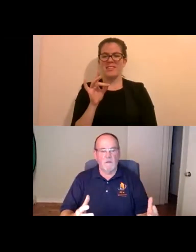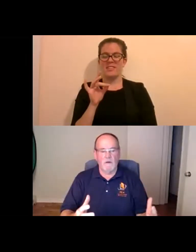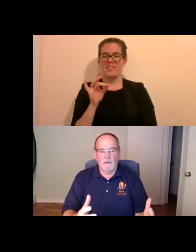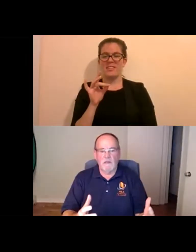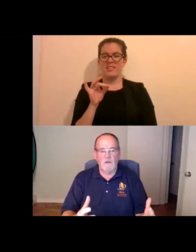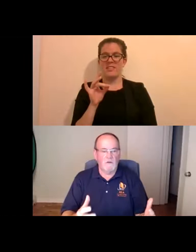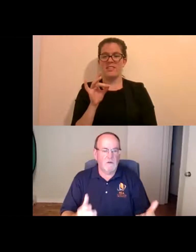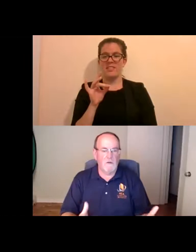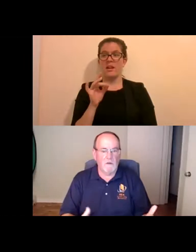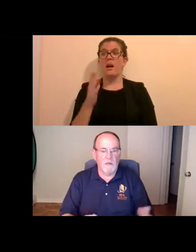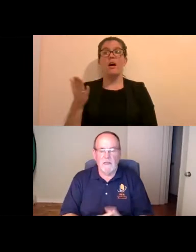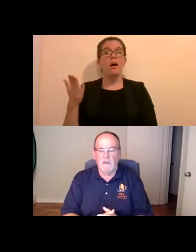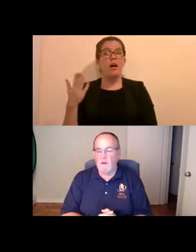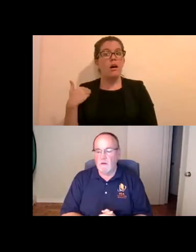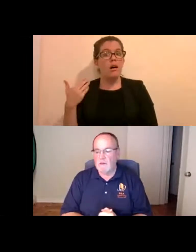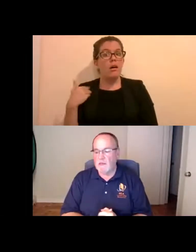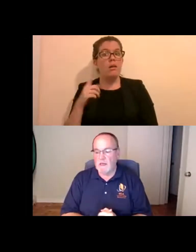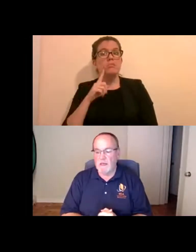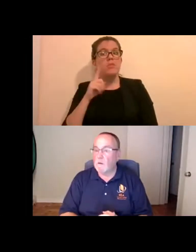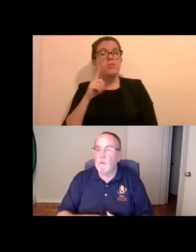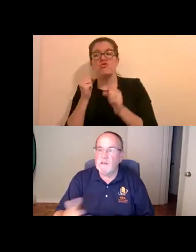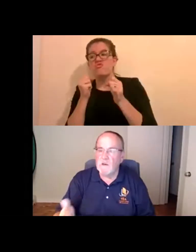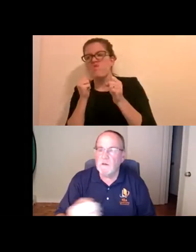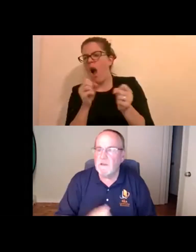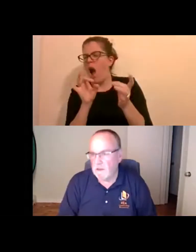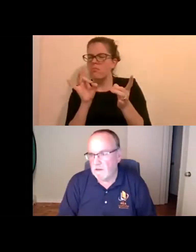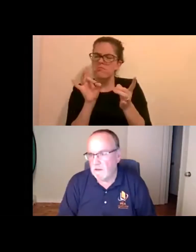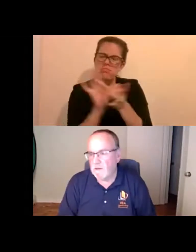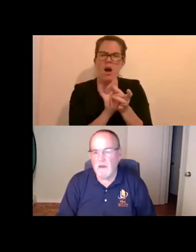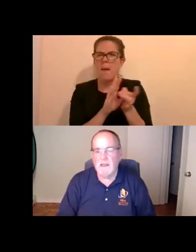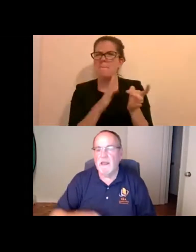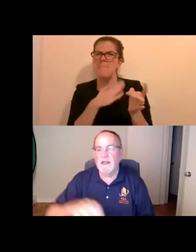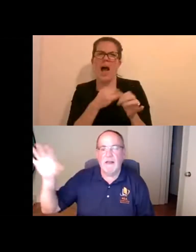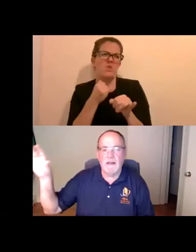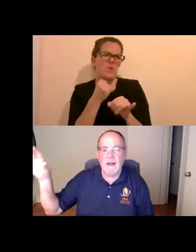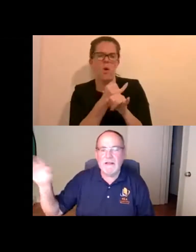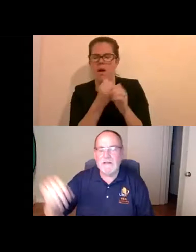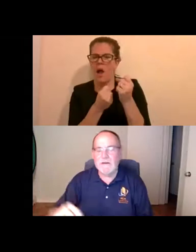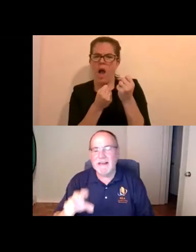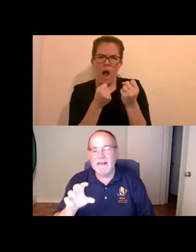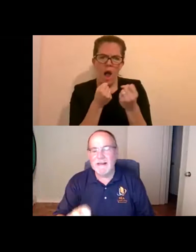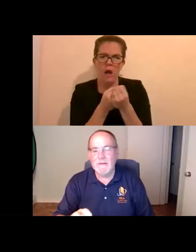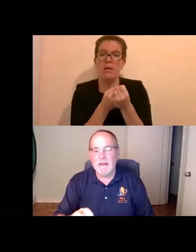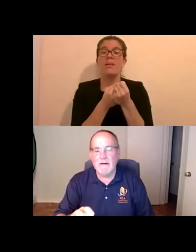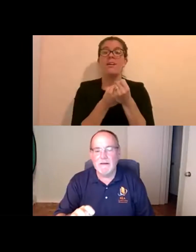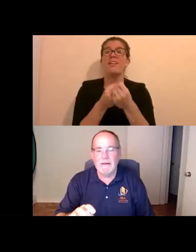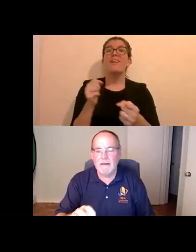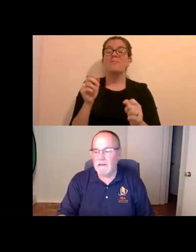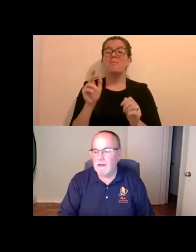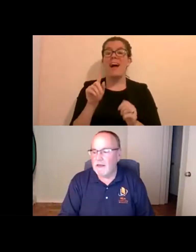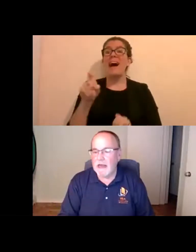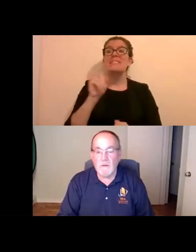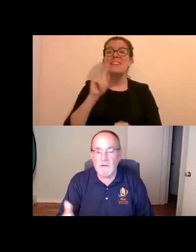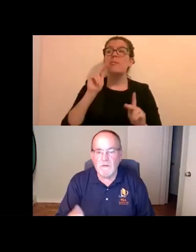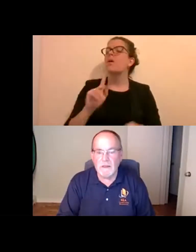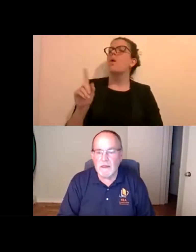their residential school. So you would say, well, what school did you go to? And you're not talking about college. You're talking about what, did you go